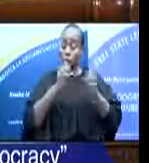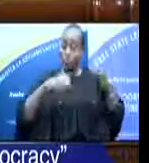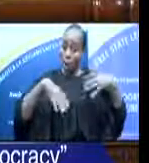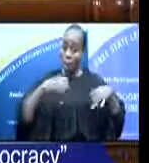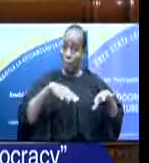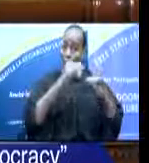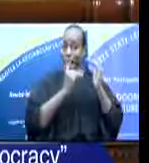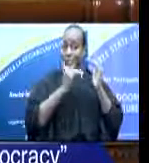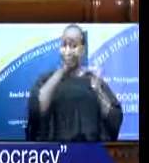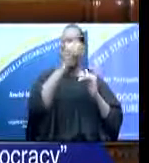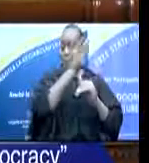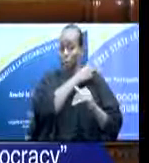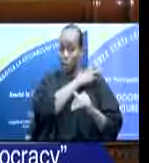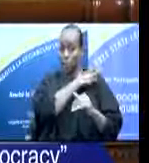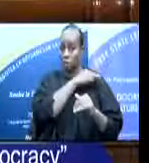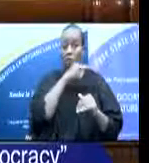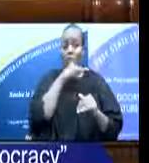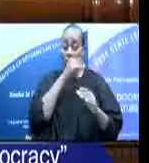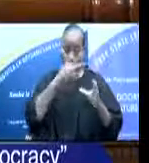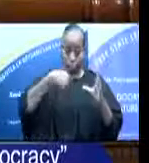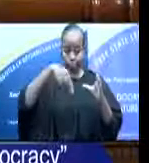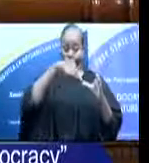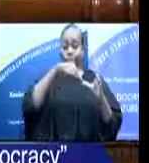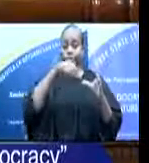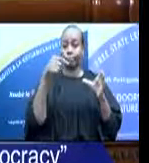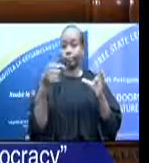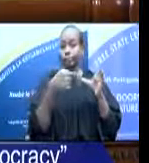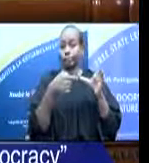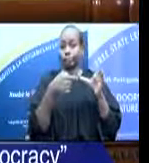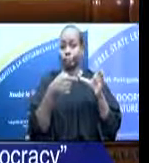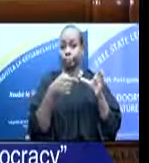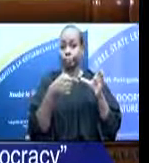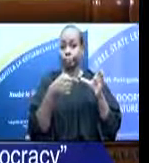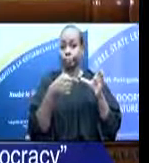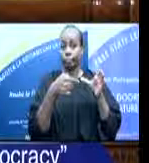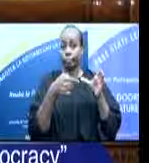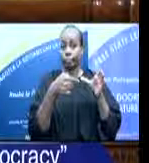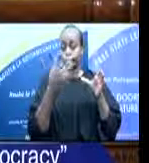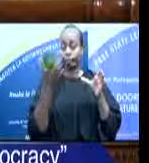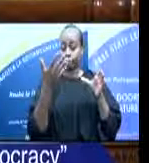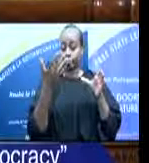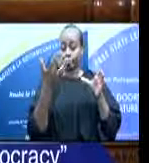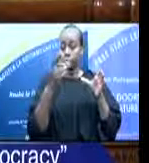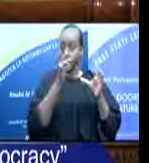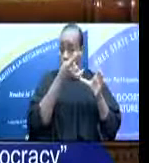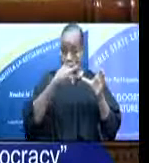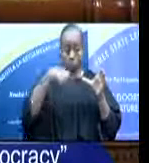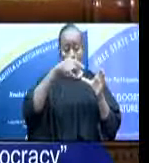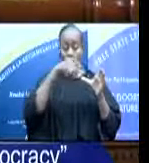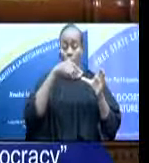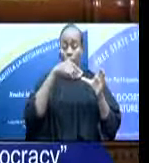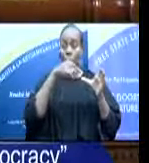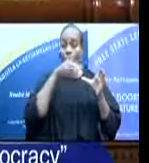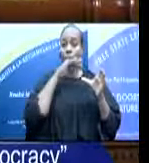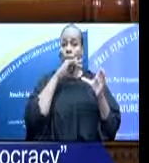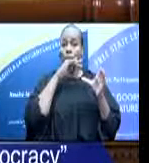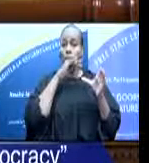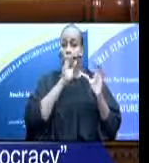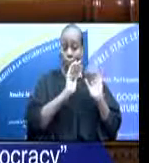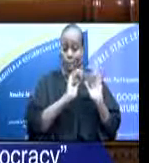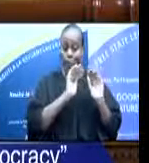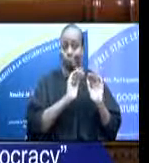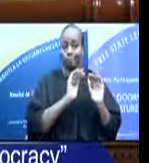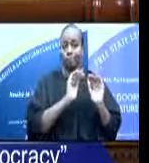management are often amongst the are often amongst the most nested because of